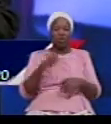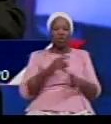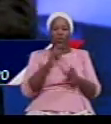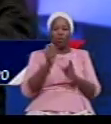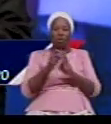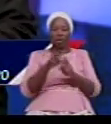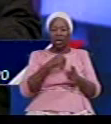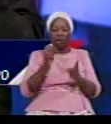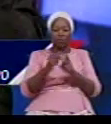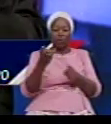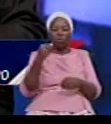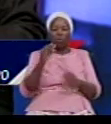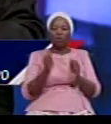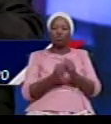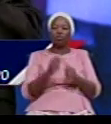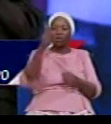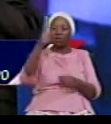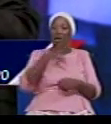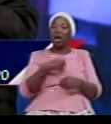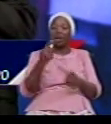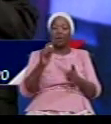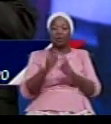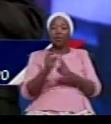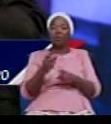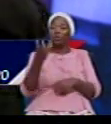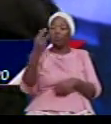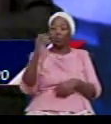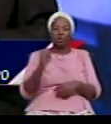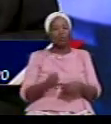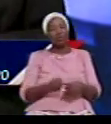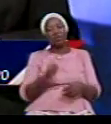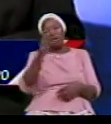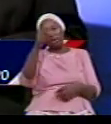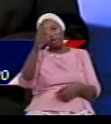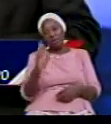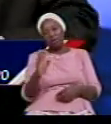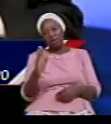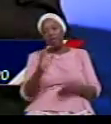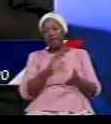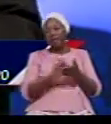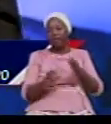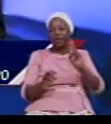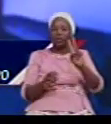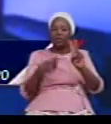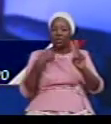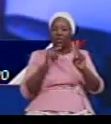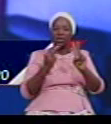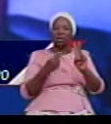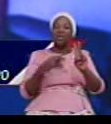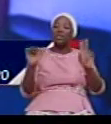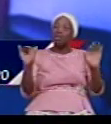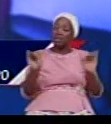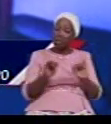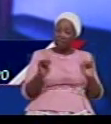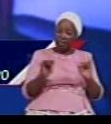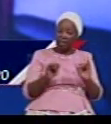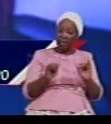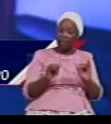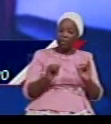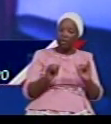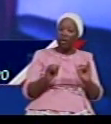was with God, and the word was God. In verse 2, it says, the same was